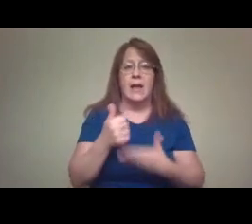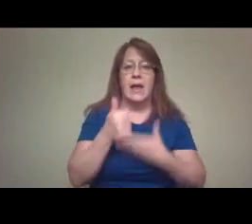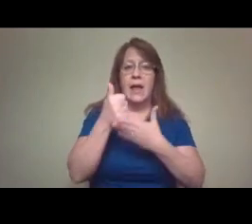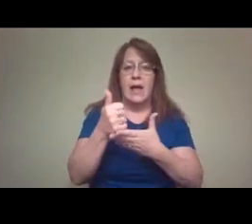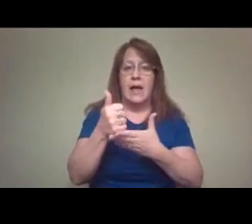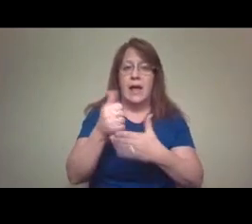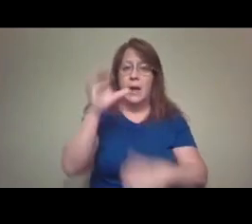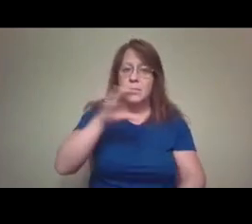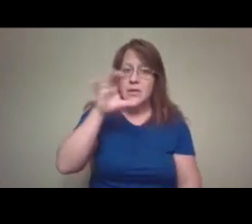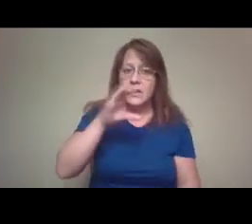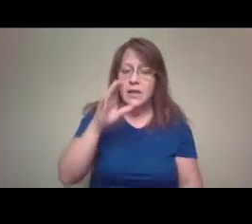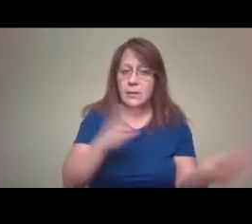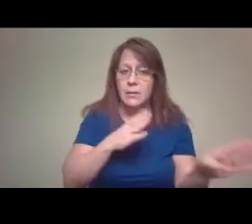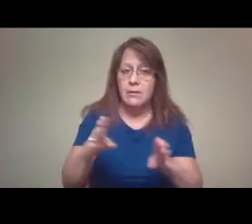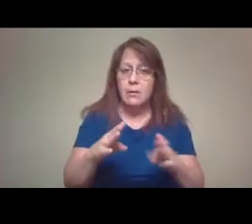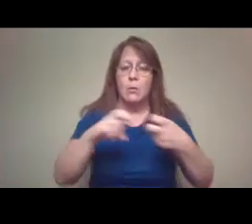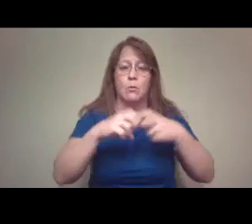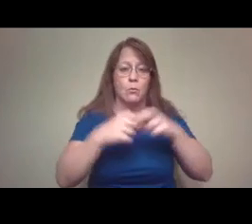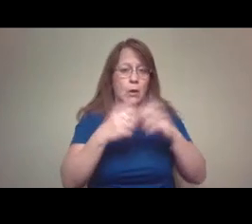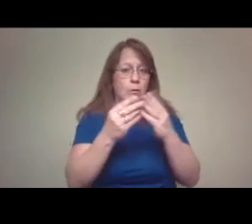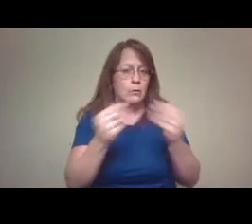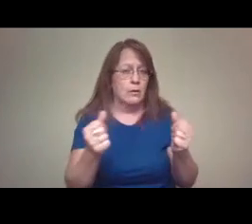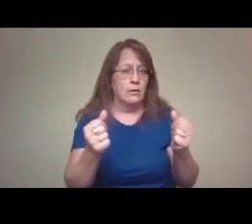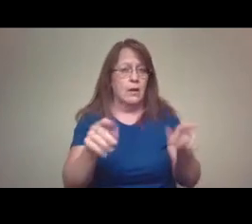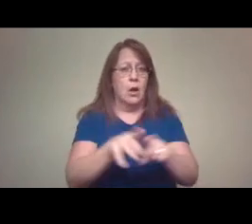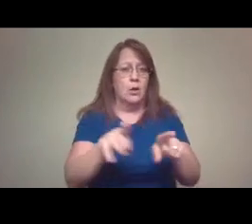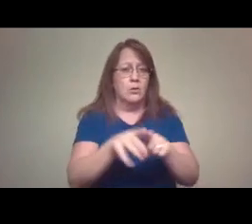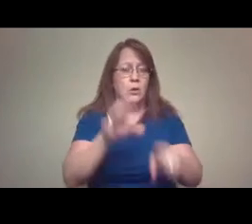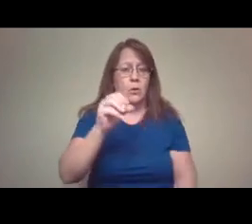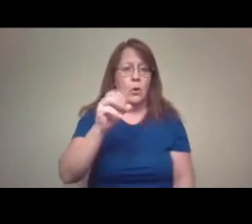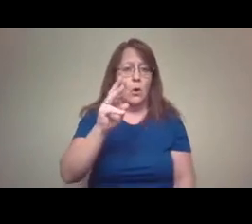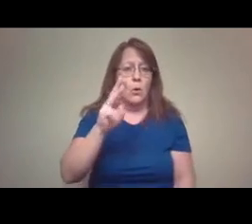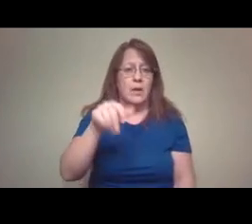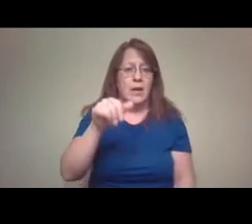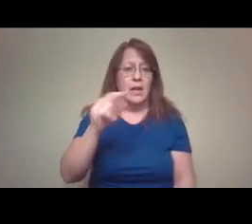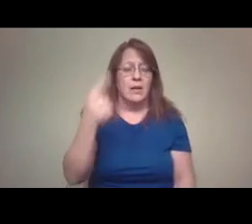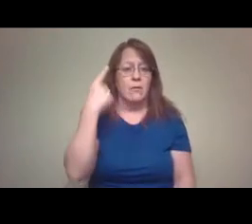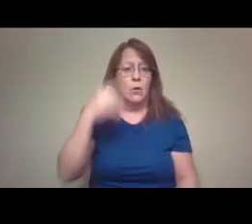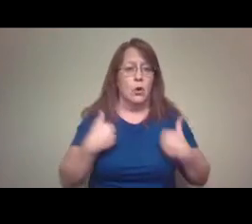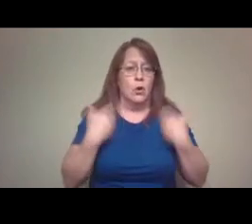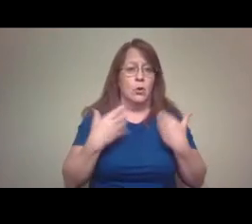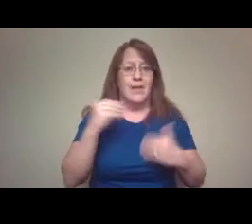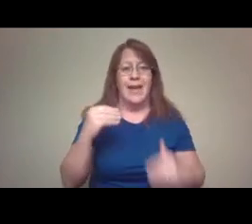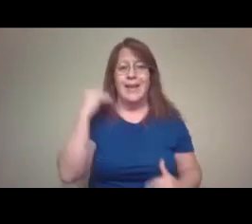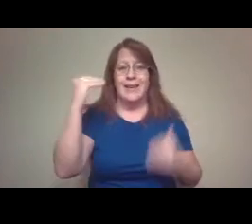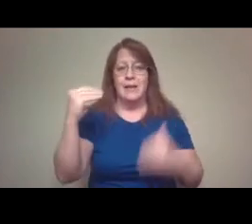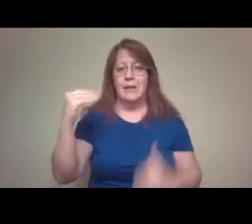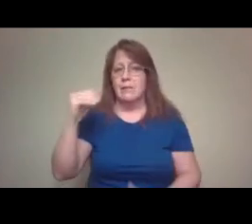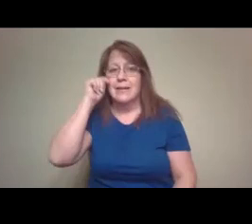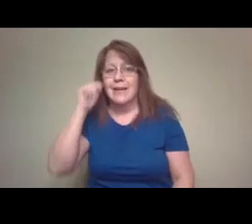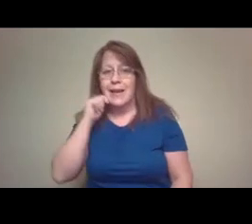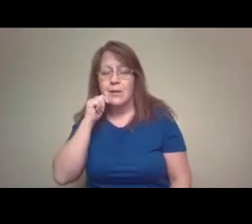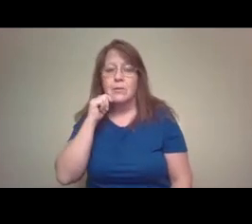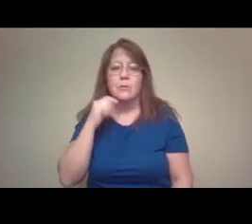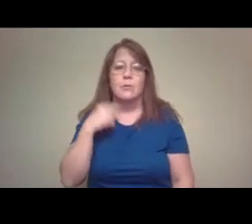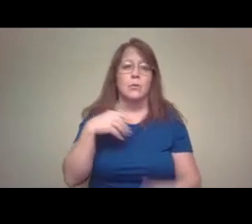building resilience, problem solving, and coping for youth and adolescents through training and social emotional